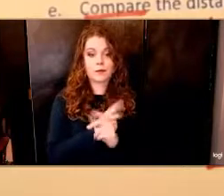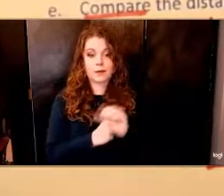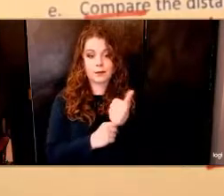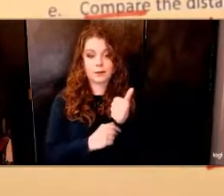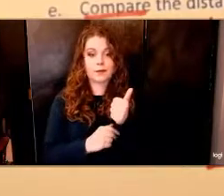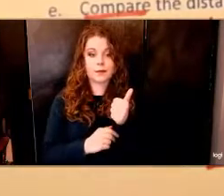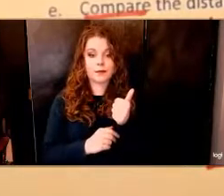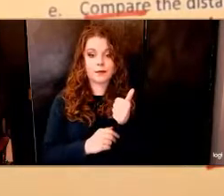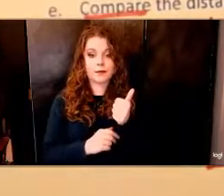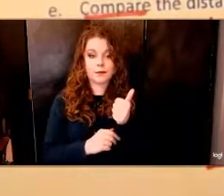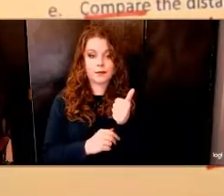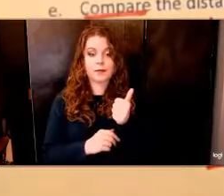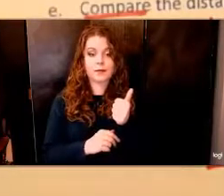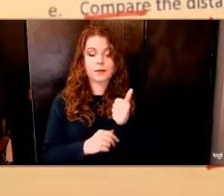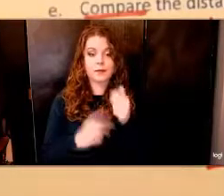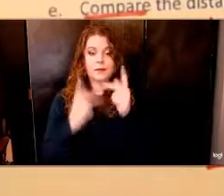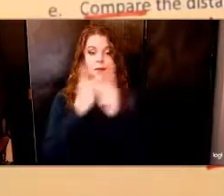10.